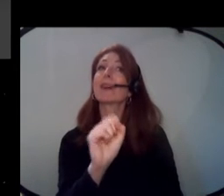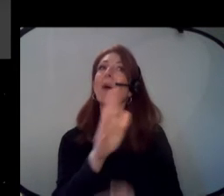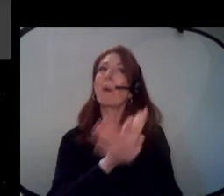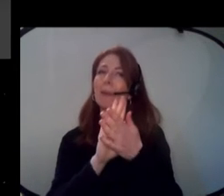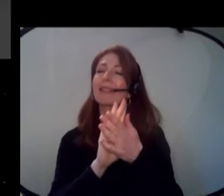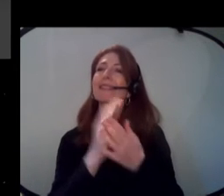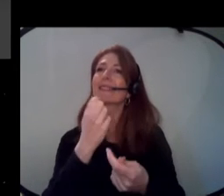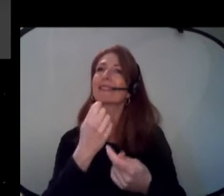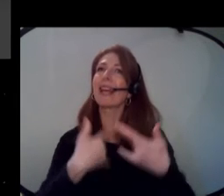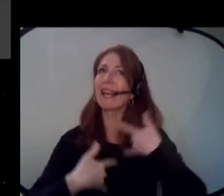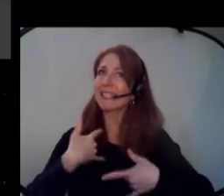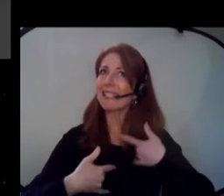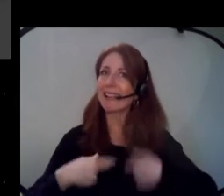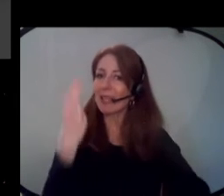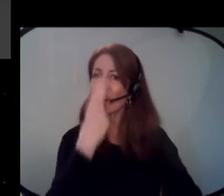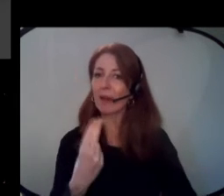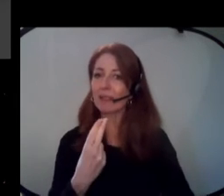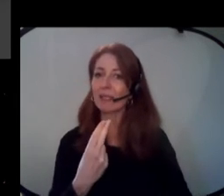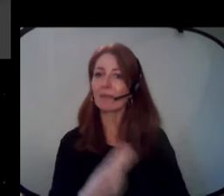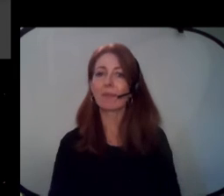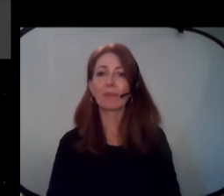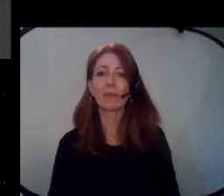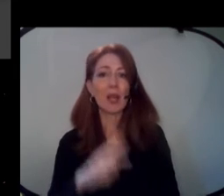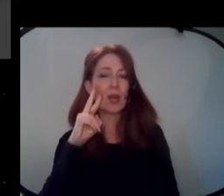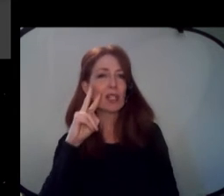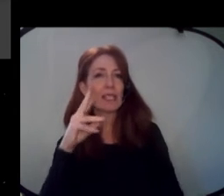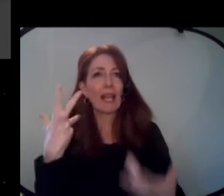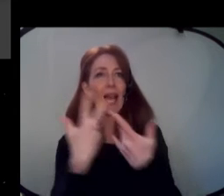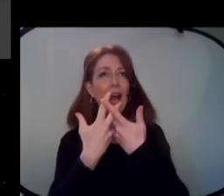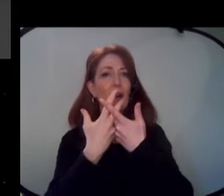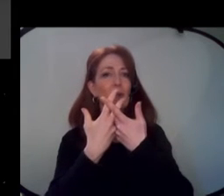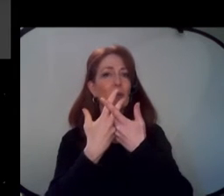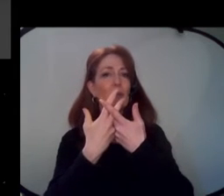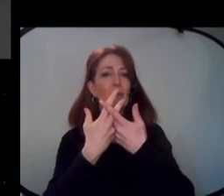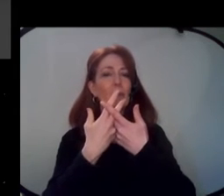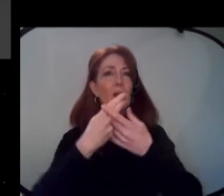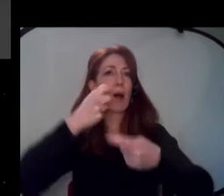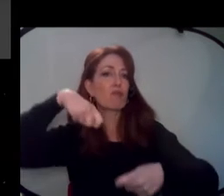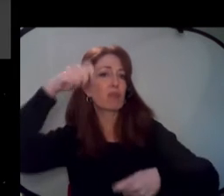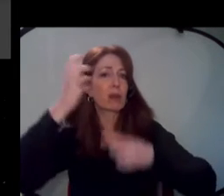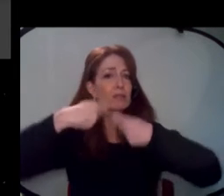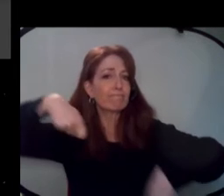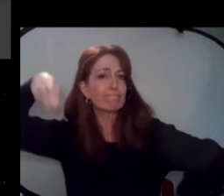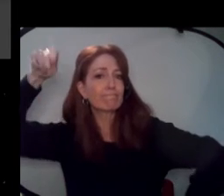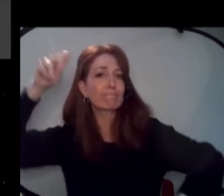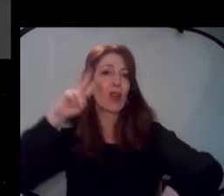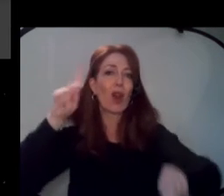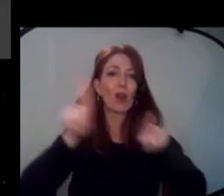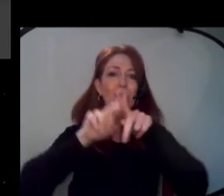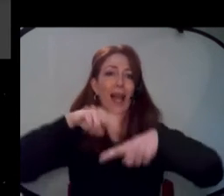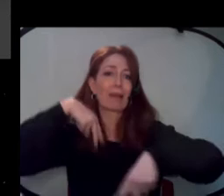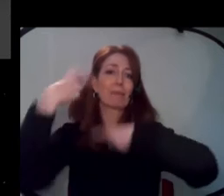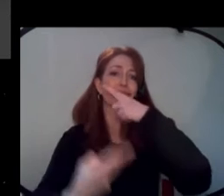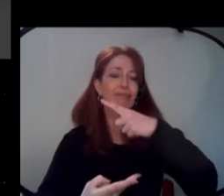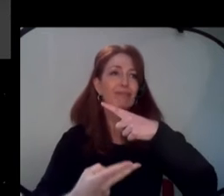She's as you can see, she's sort of rather acrobatically approaching the canvas with a brush in her hand. She's sort of really ready to do battle with the